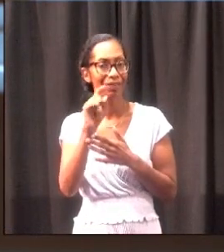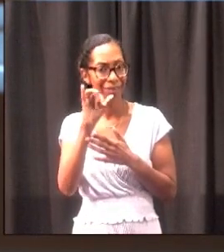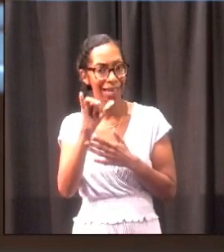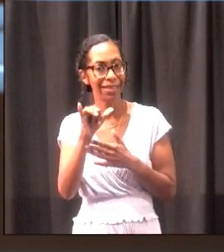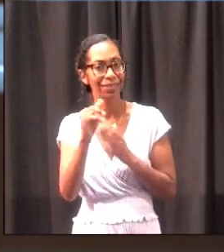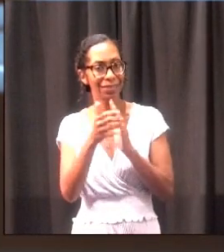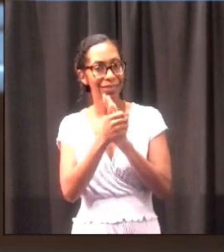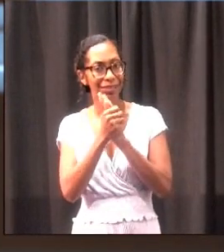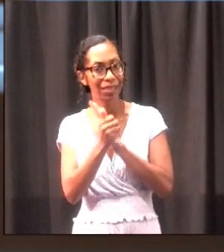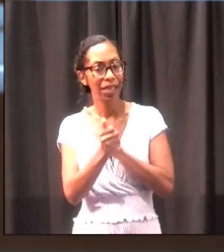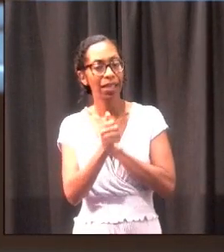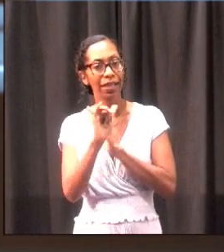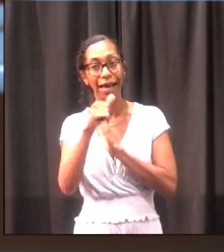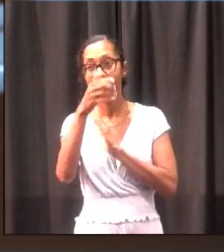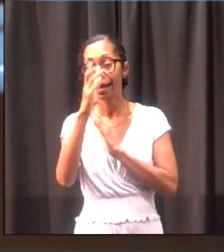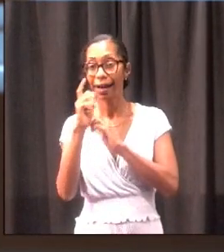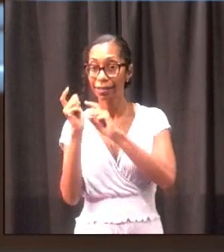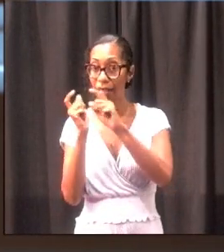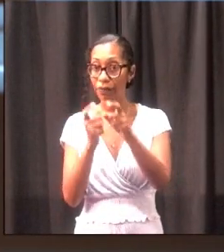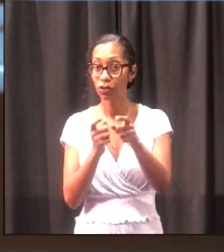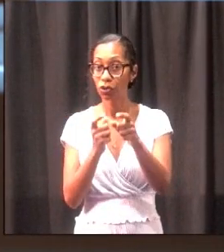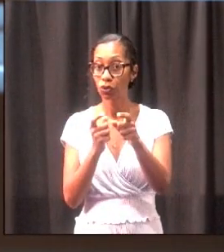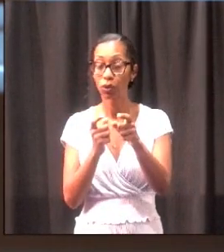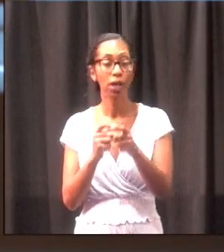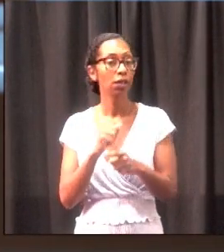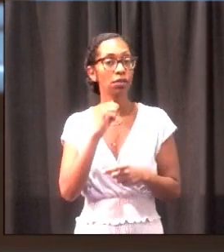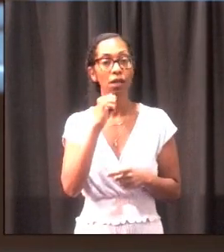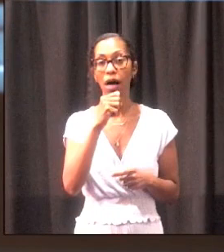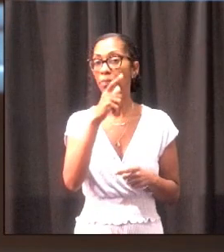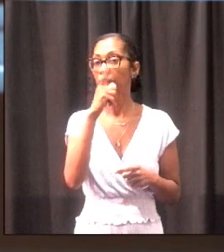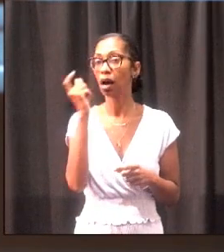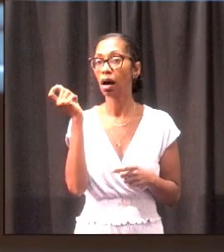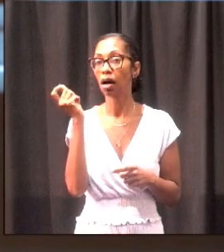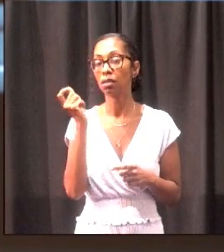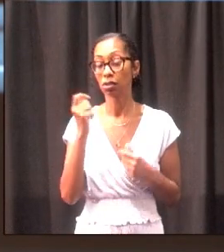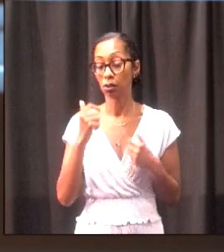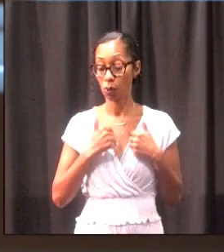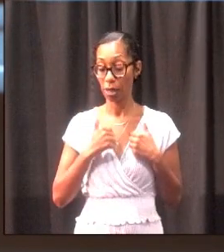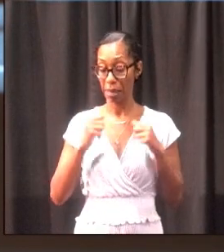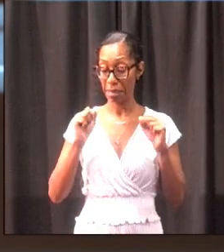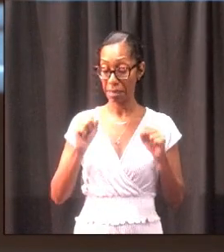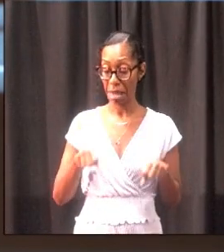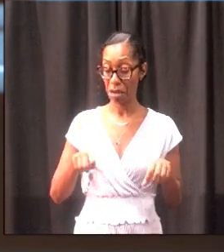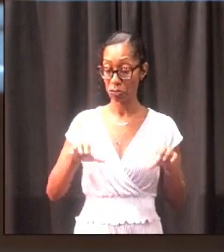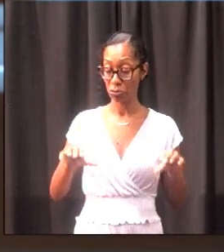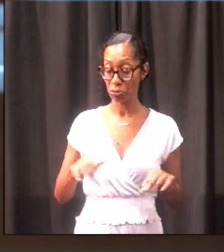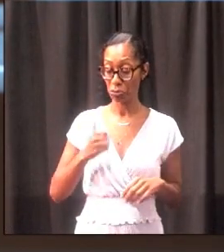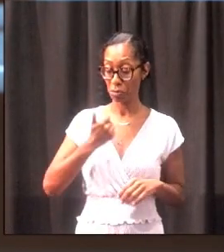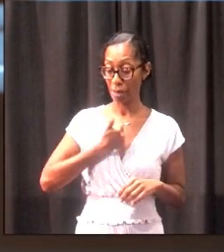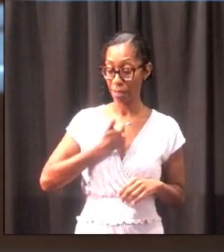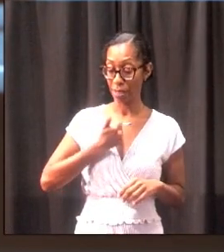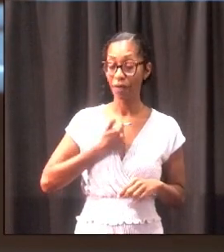recognize the blessings and gifts of God are not based solely on what we are doing,